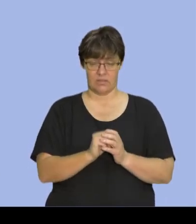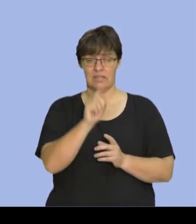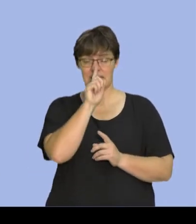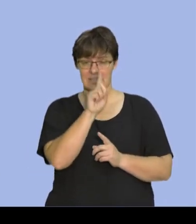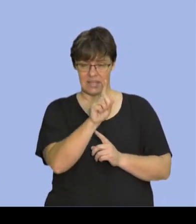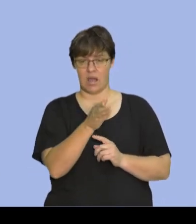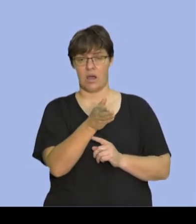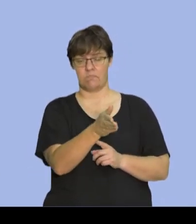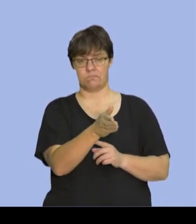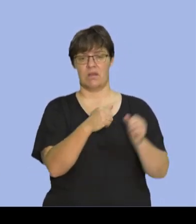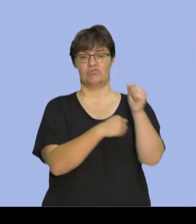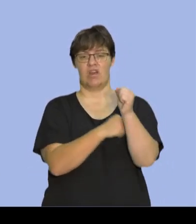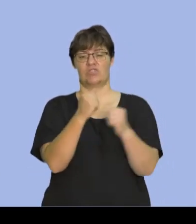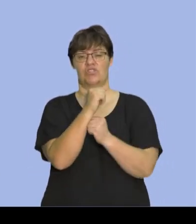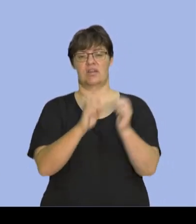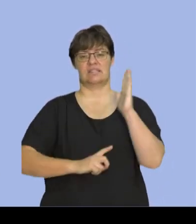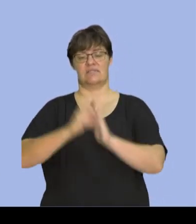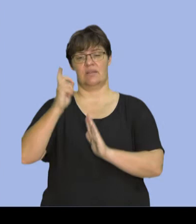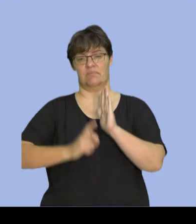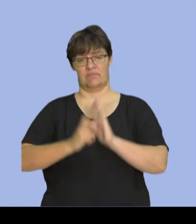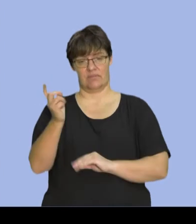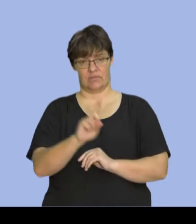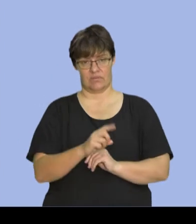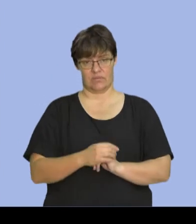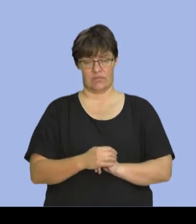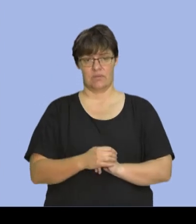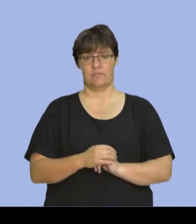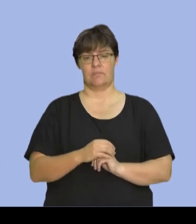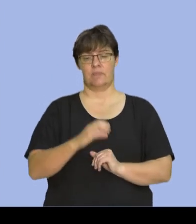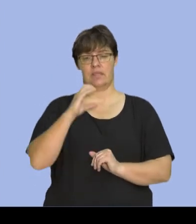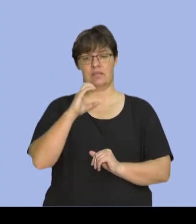see the presence of structures developing called